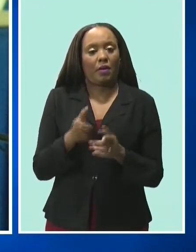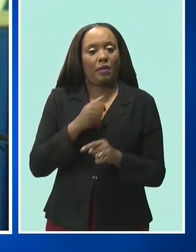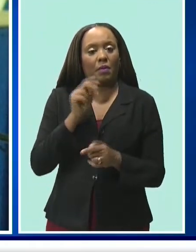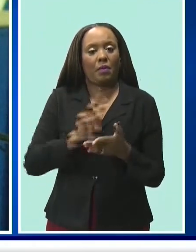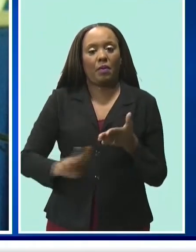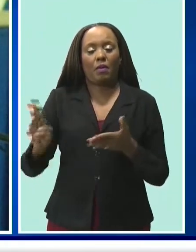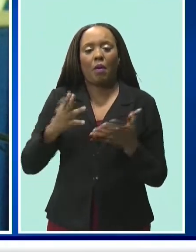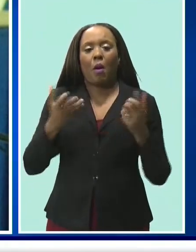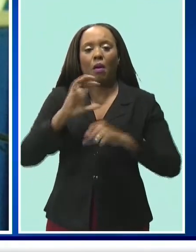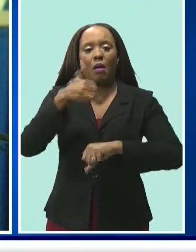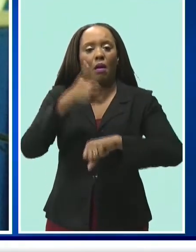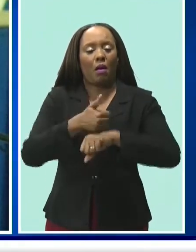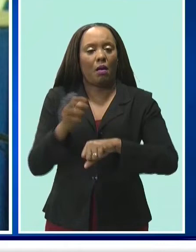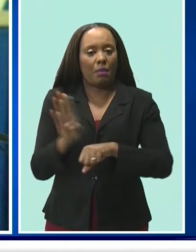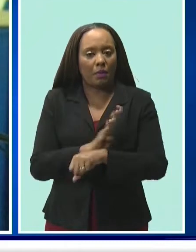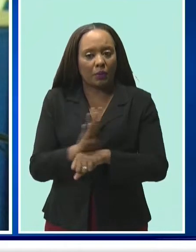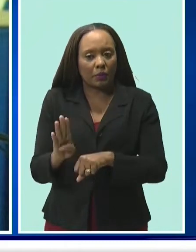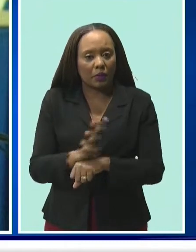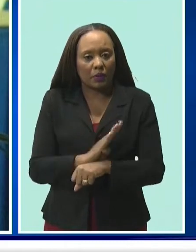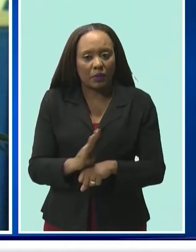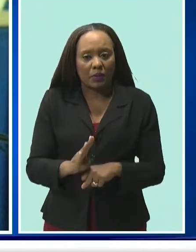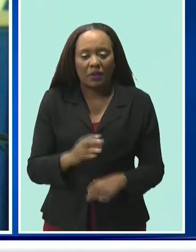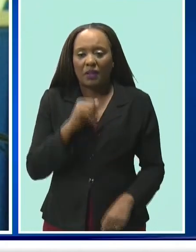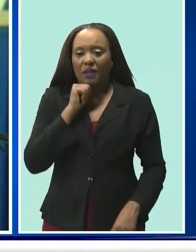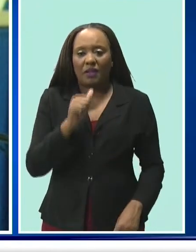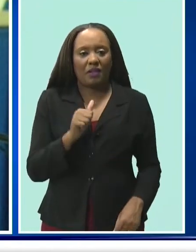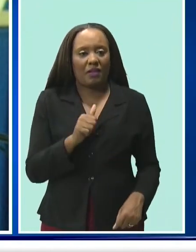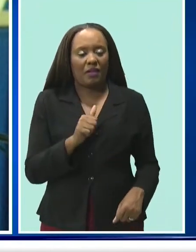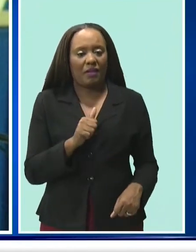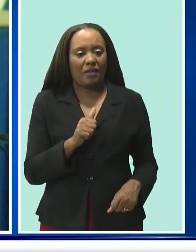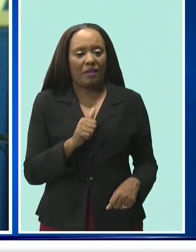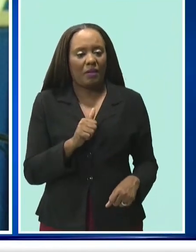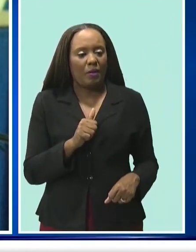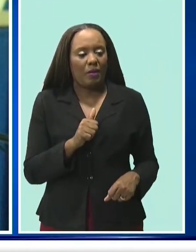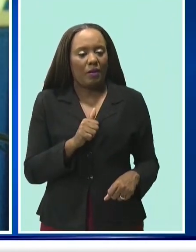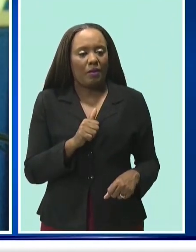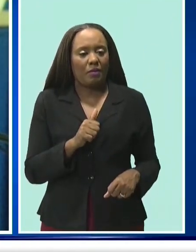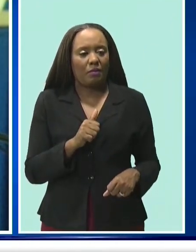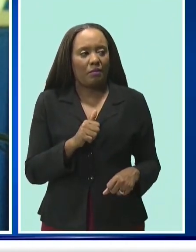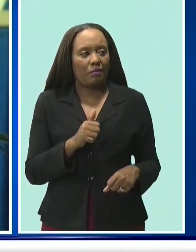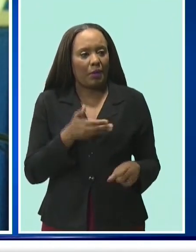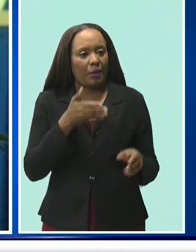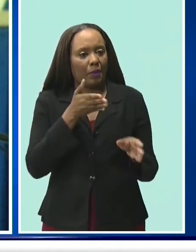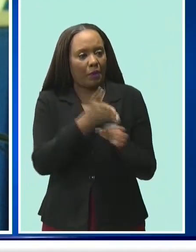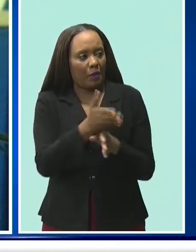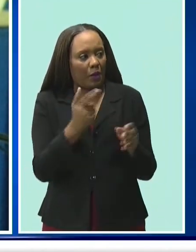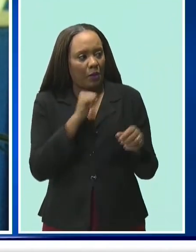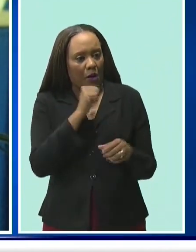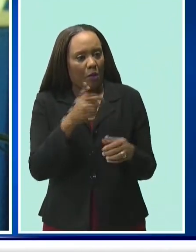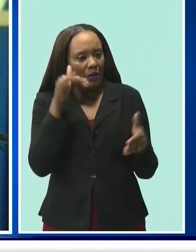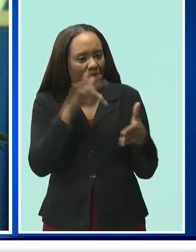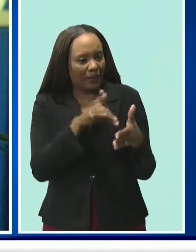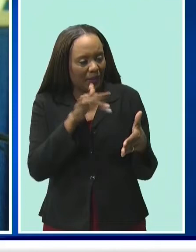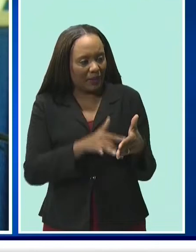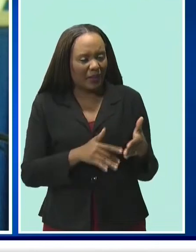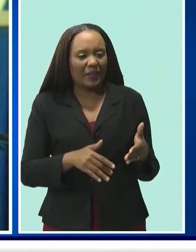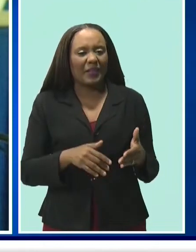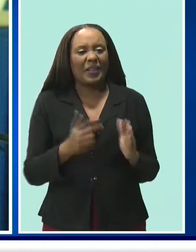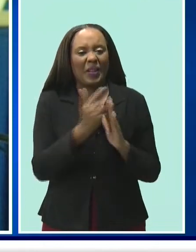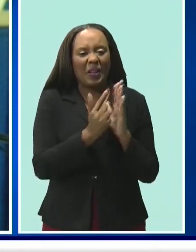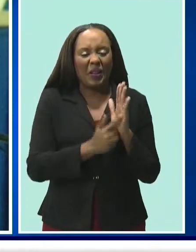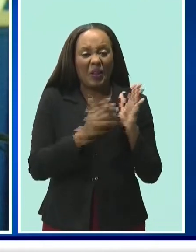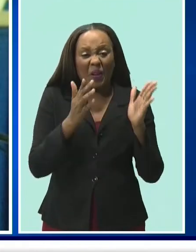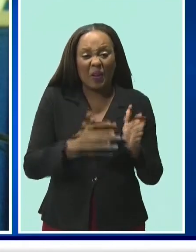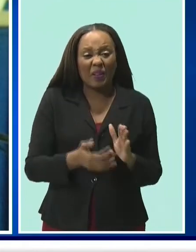open businesses, not in their traditional field of study, but we have lawyers, engineers going